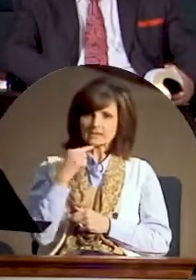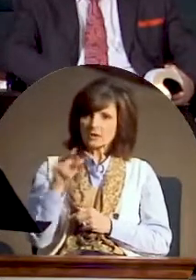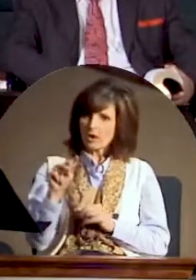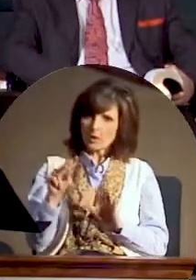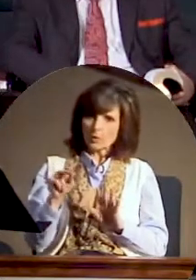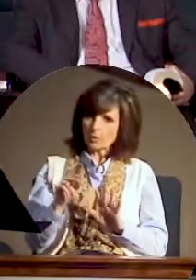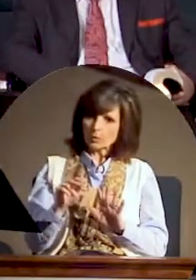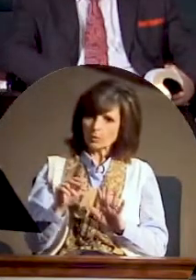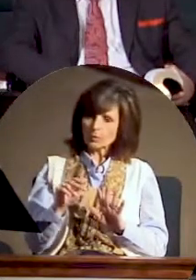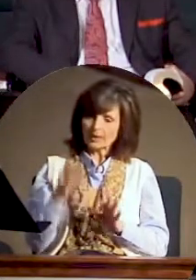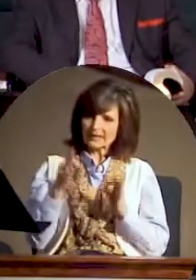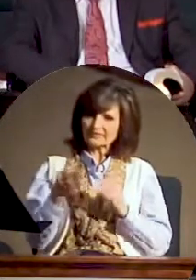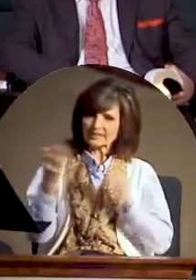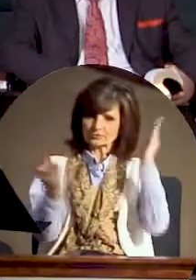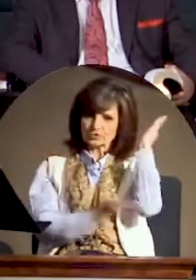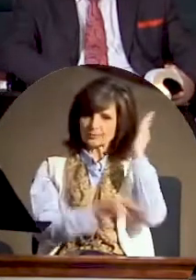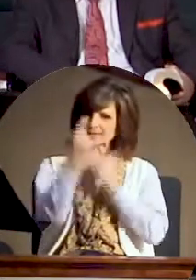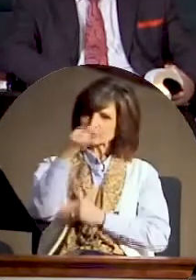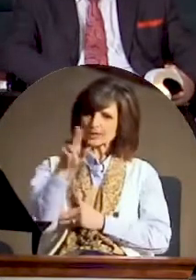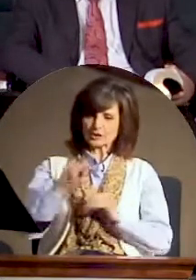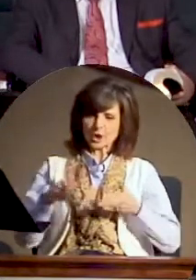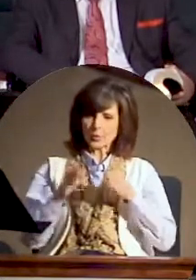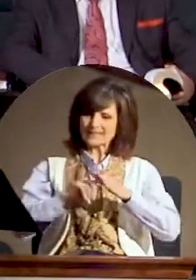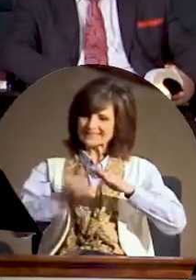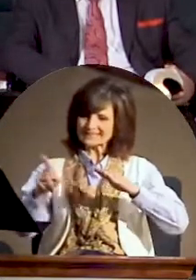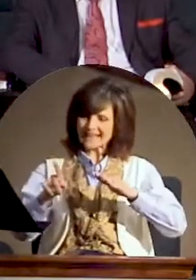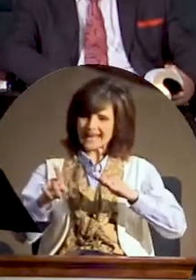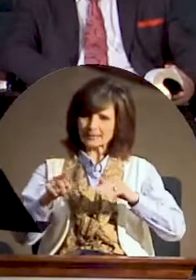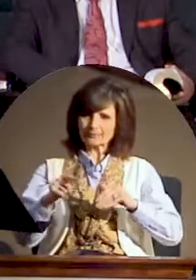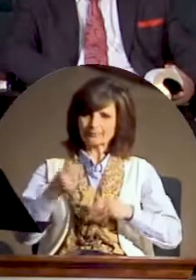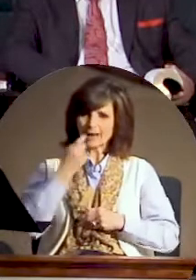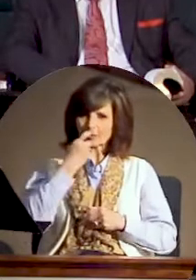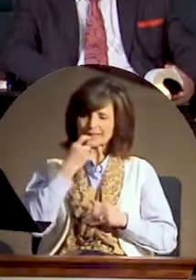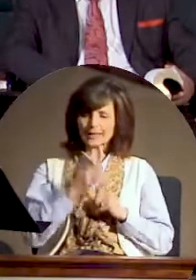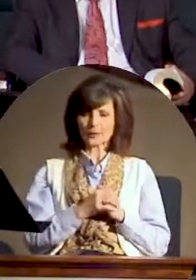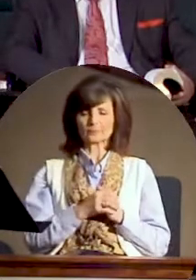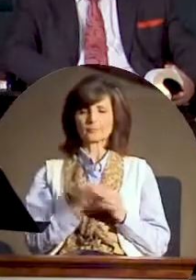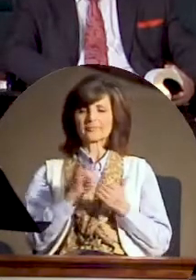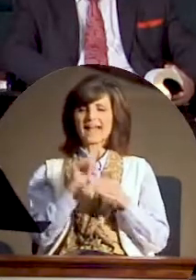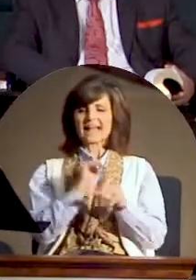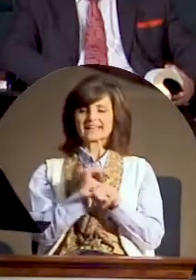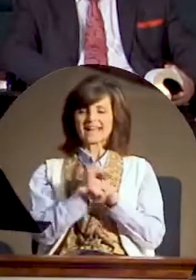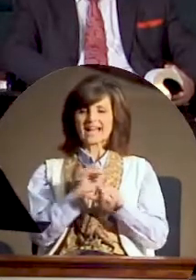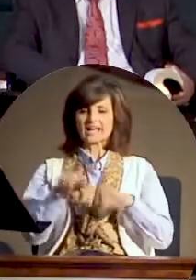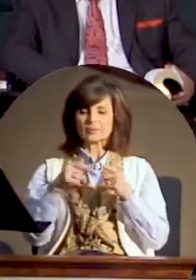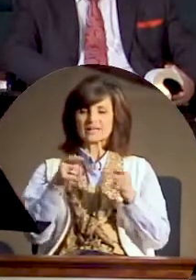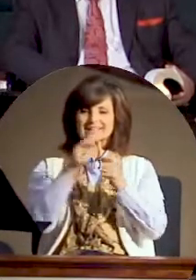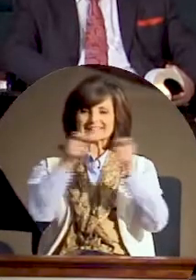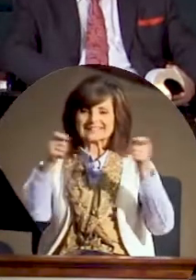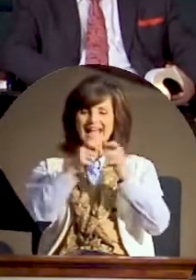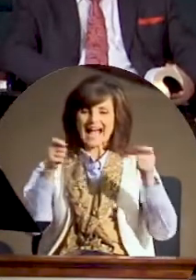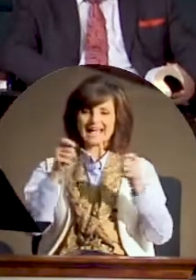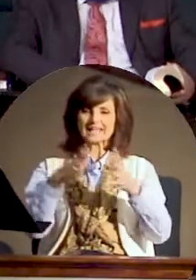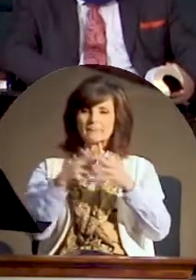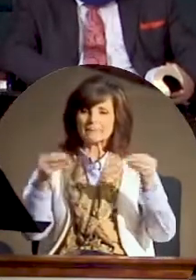got to thinking, man, if he cuts that tree down, I don't have a way to escape and get out. So that night he went out there and he tied